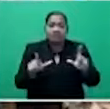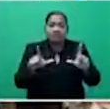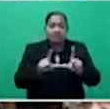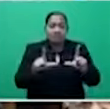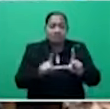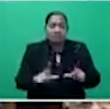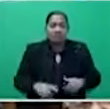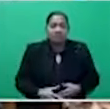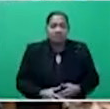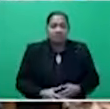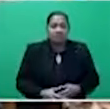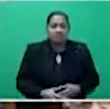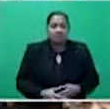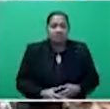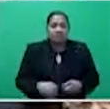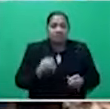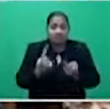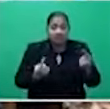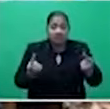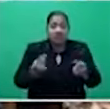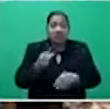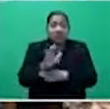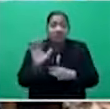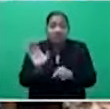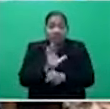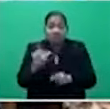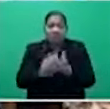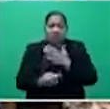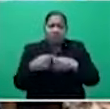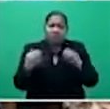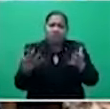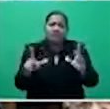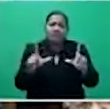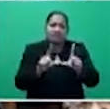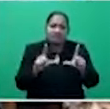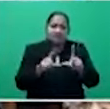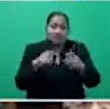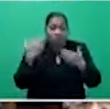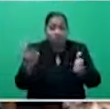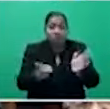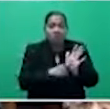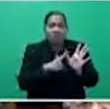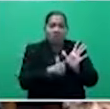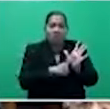An individual foreign company was given a license. Honourable Lalan Balabu may know about this.